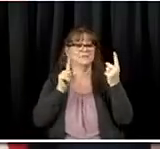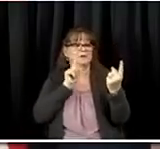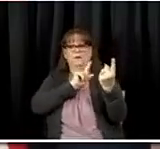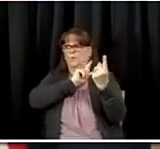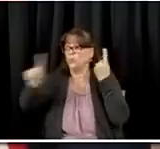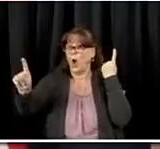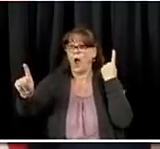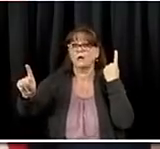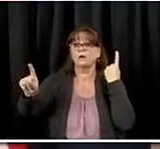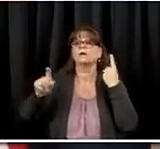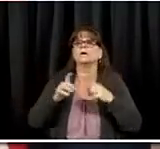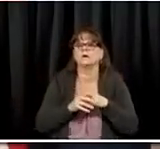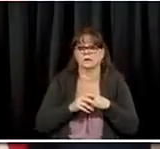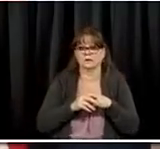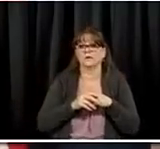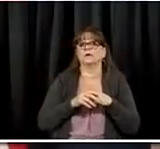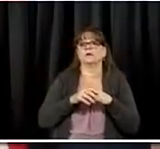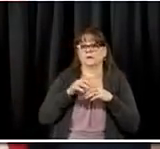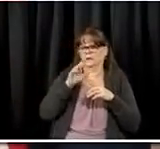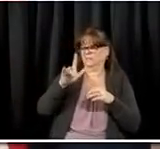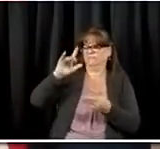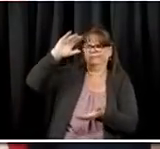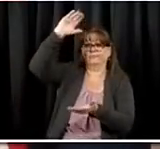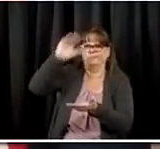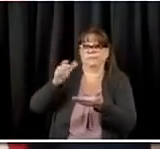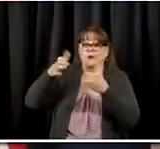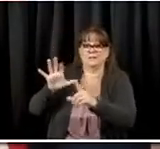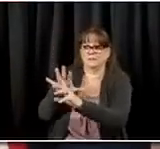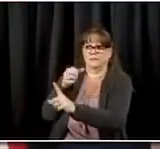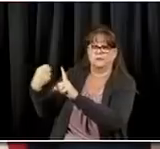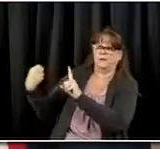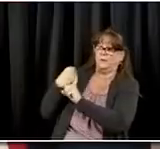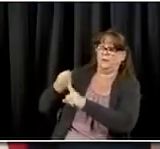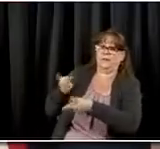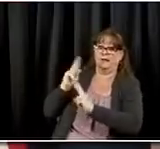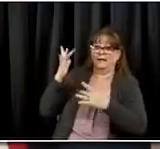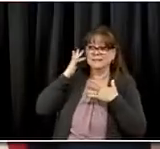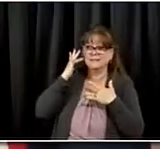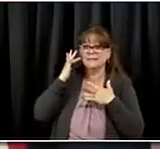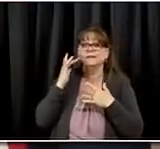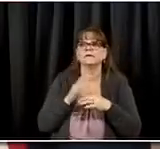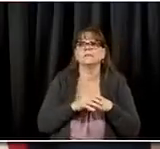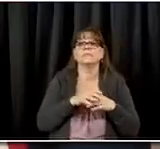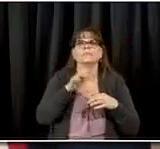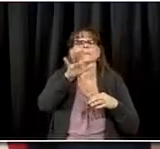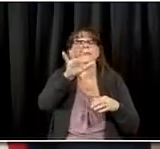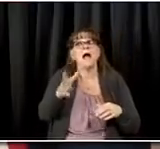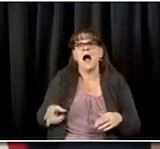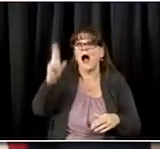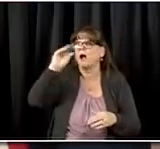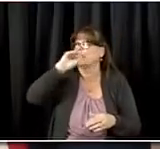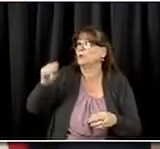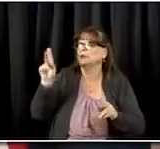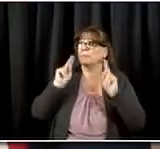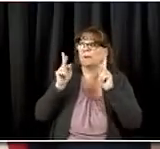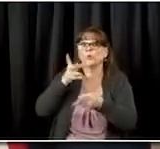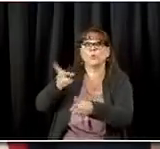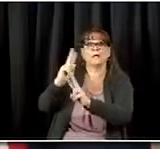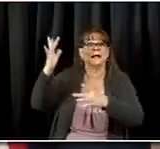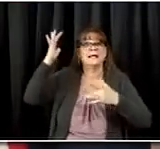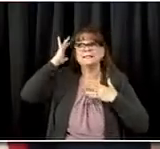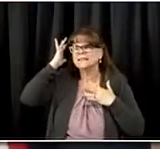likely, longer periods of time together, indoors, close proximity, 15 minutes or more, and no mask